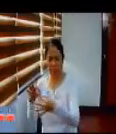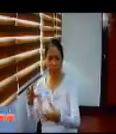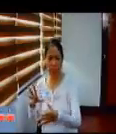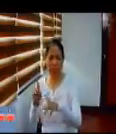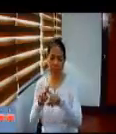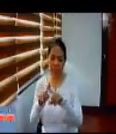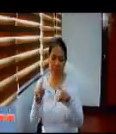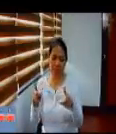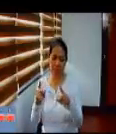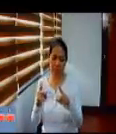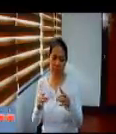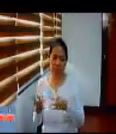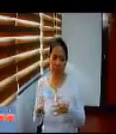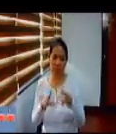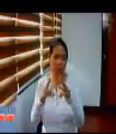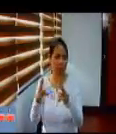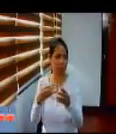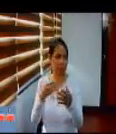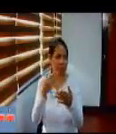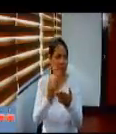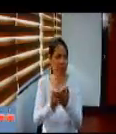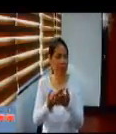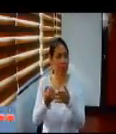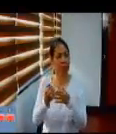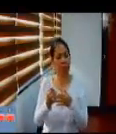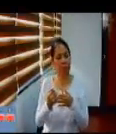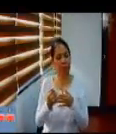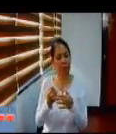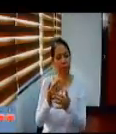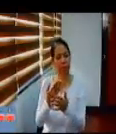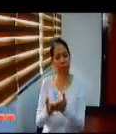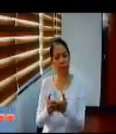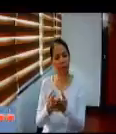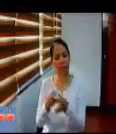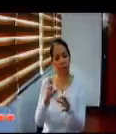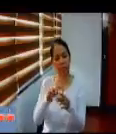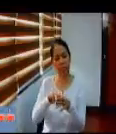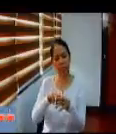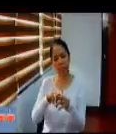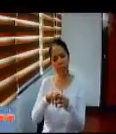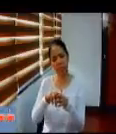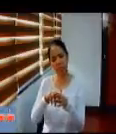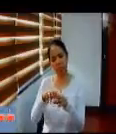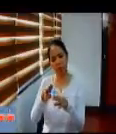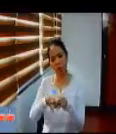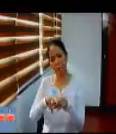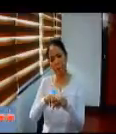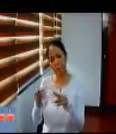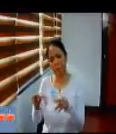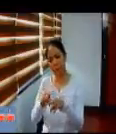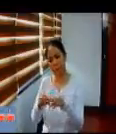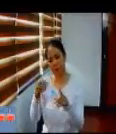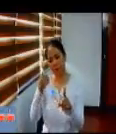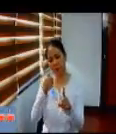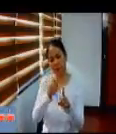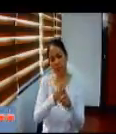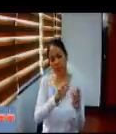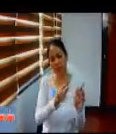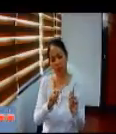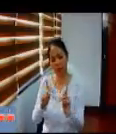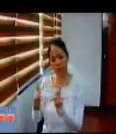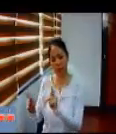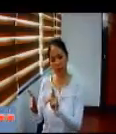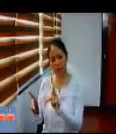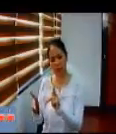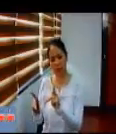to approach this to mitigate or to reduce impacts or to prepare for a phenomenon